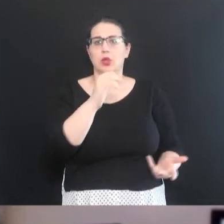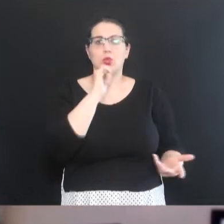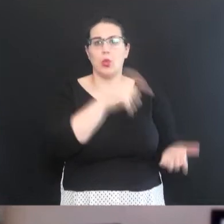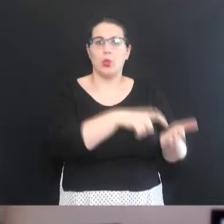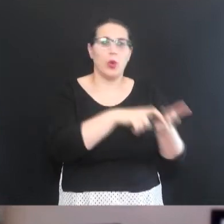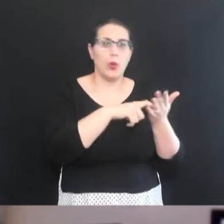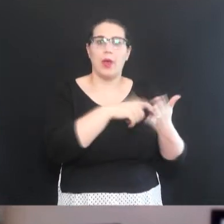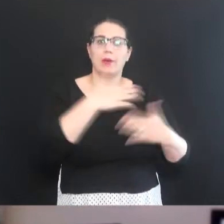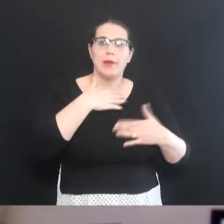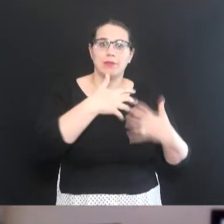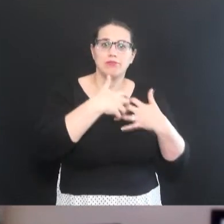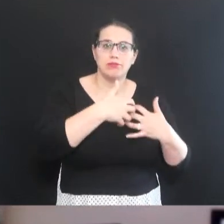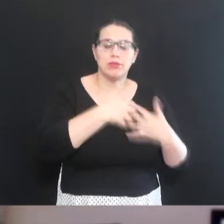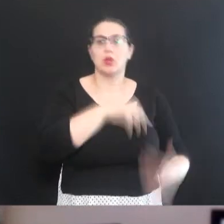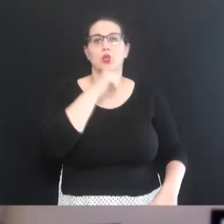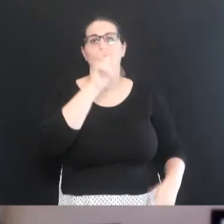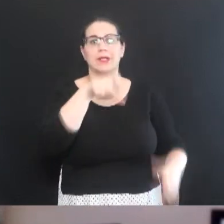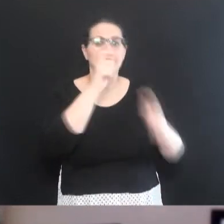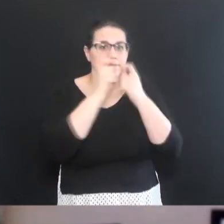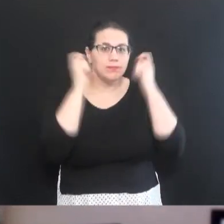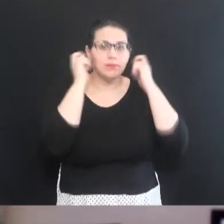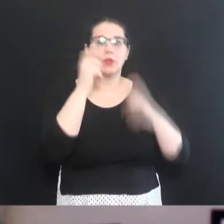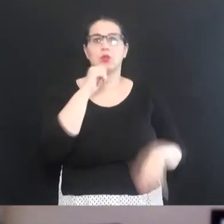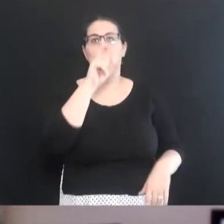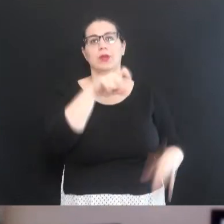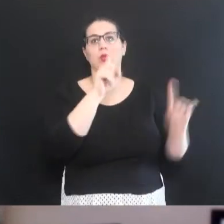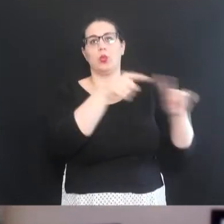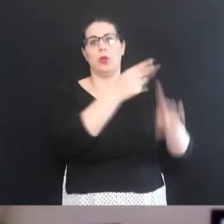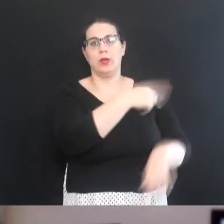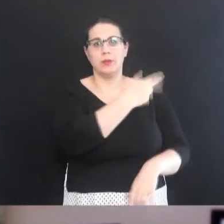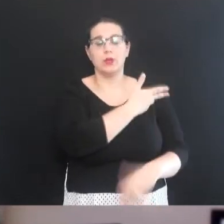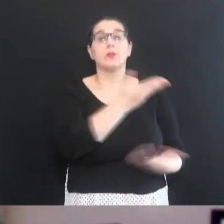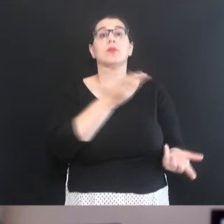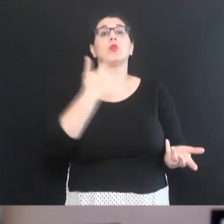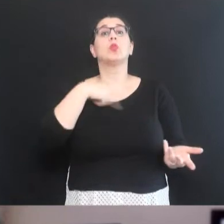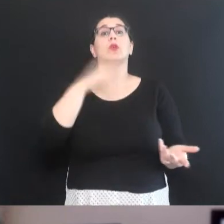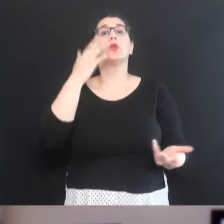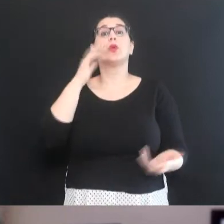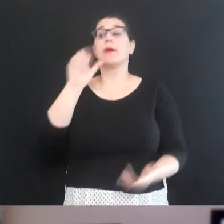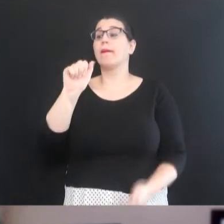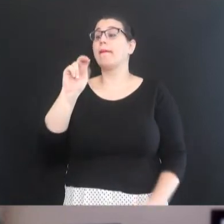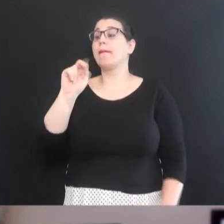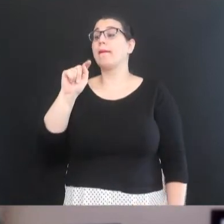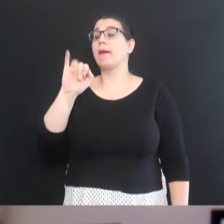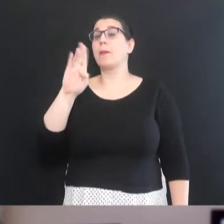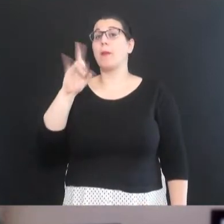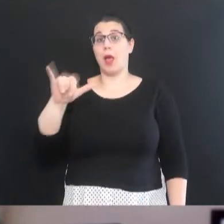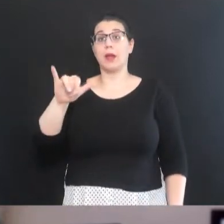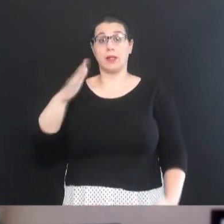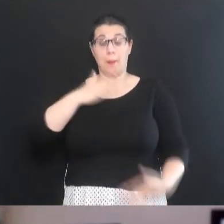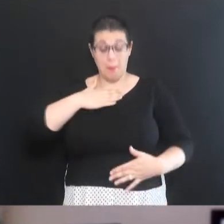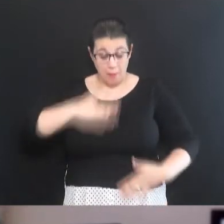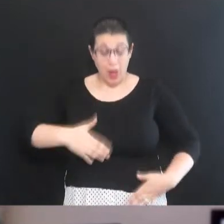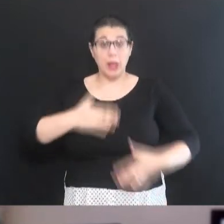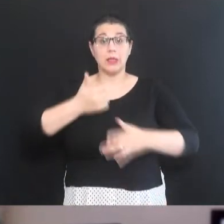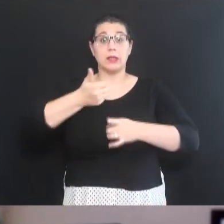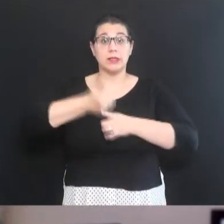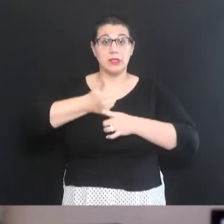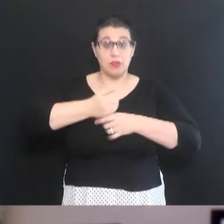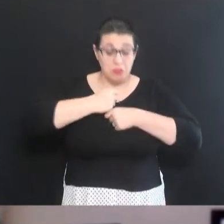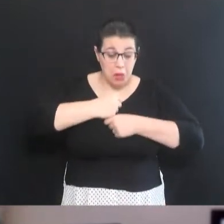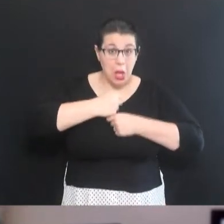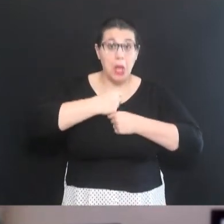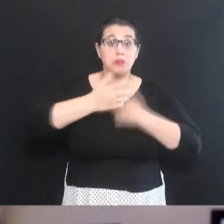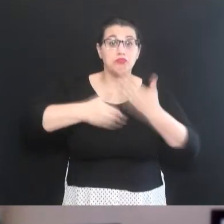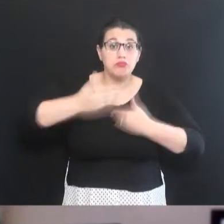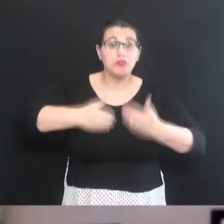exciting because we know that the antibodies that we infuse can reduce the risk of being hospitalized in